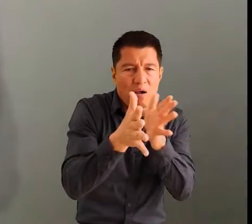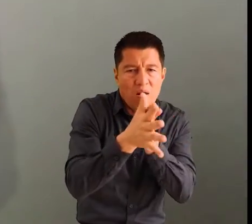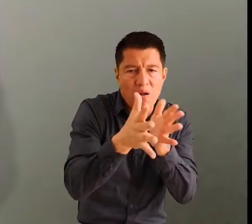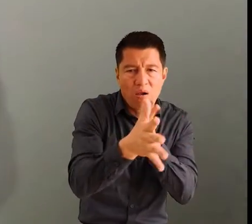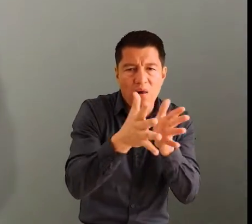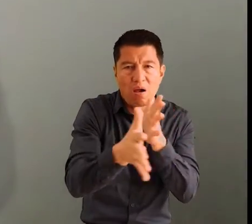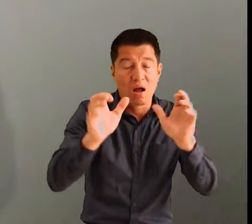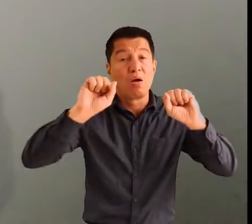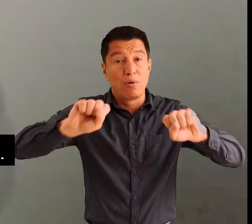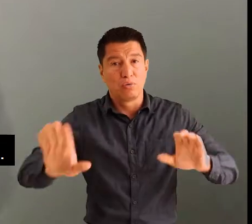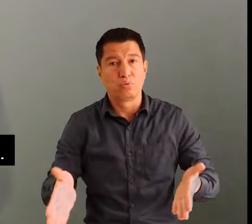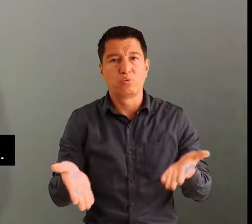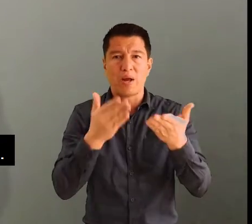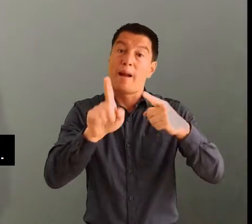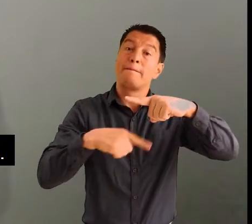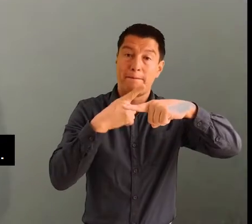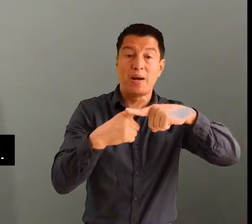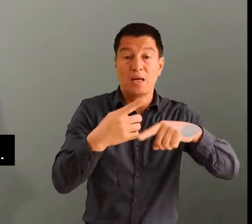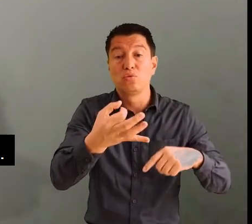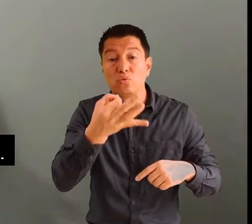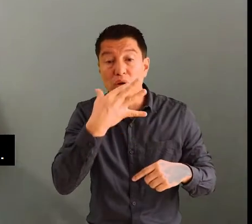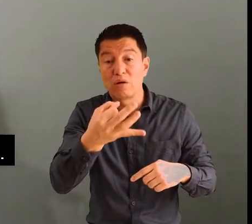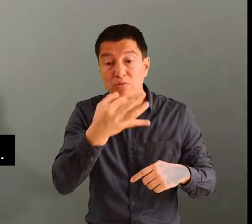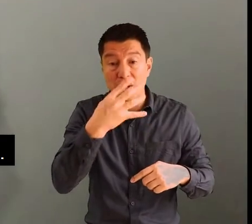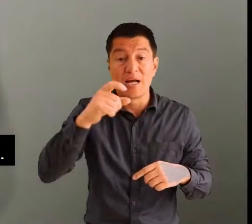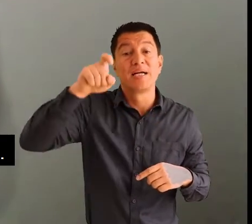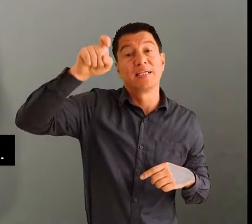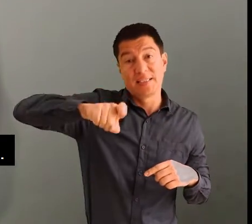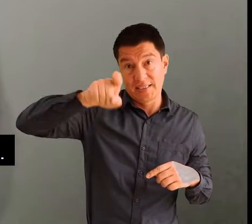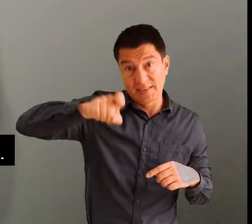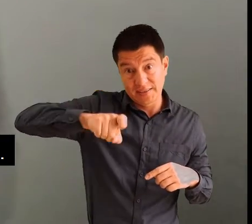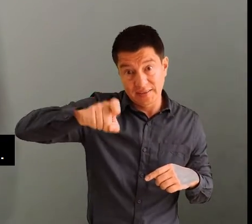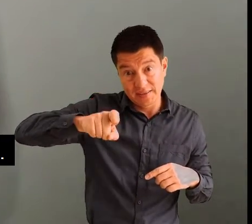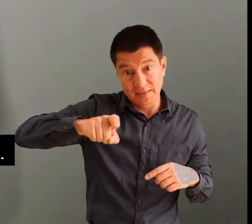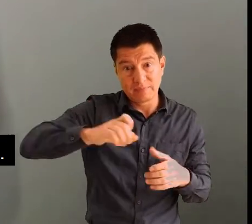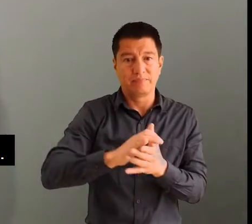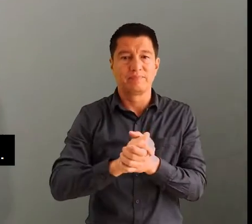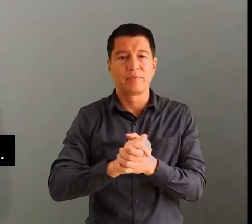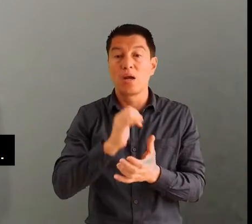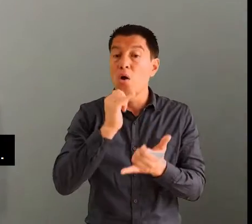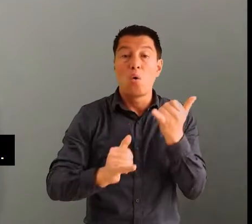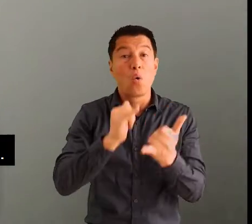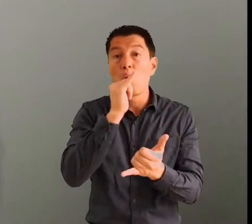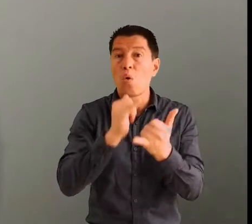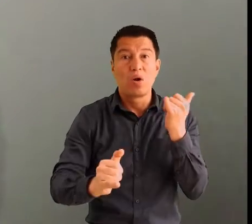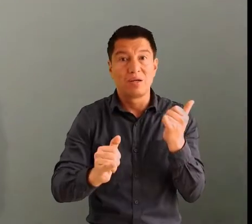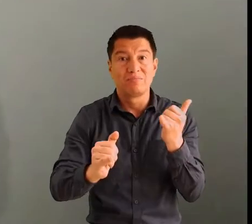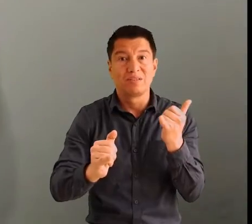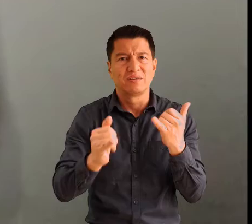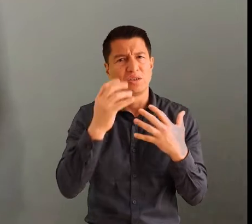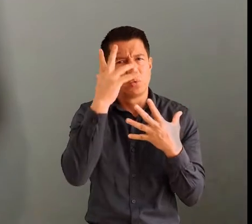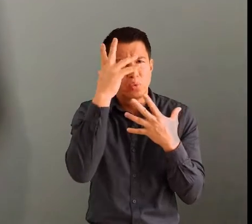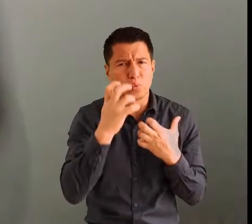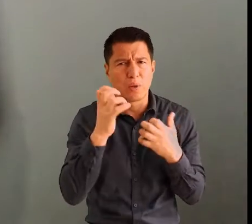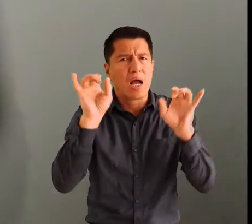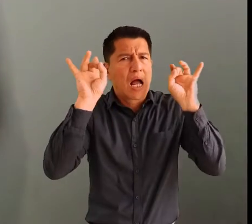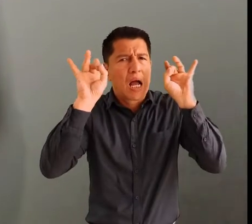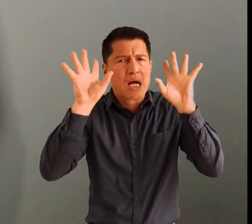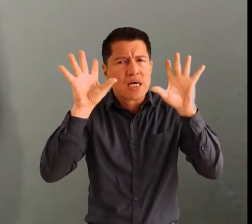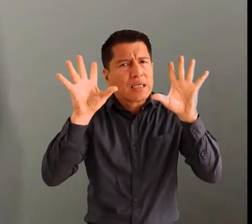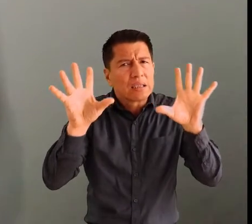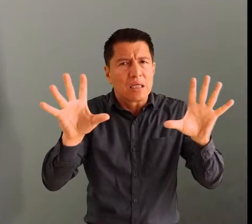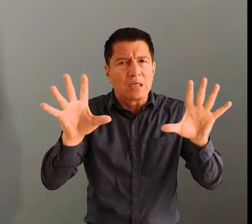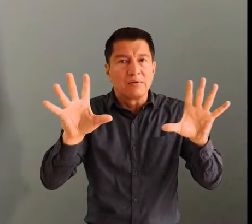moderate to severe depression, depression is necessary to be used in and low weight antidepressant medications. And the last one is